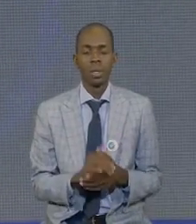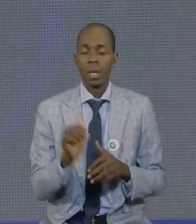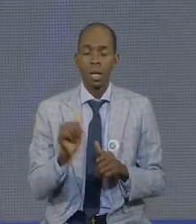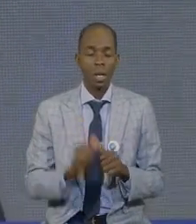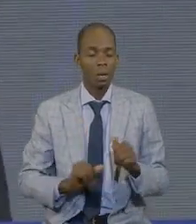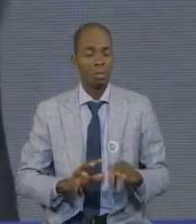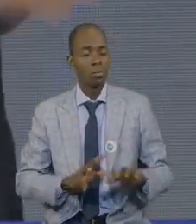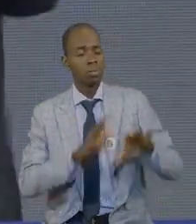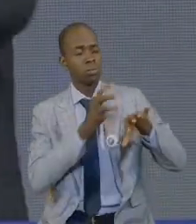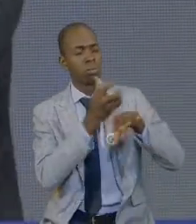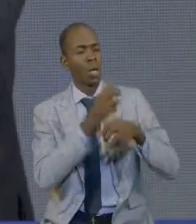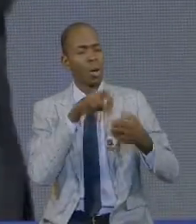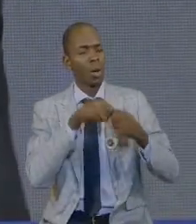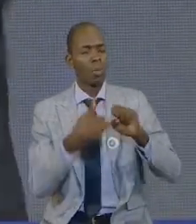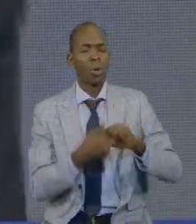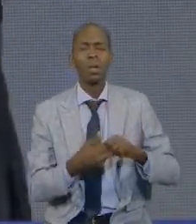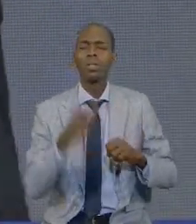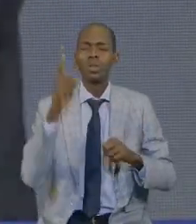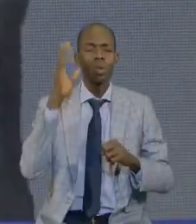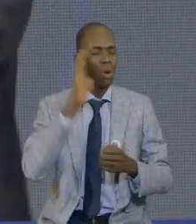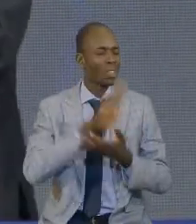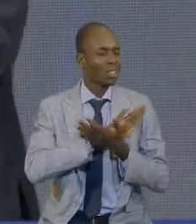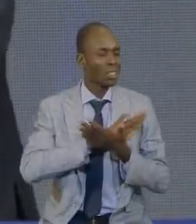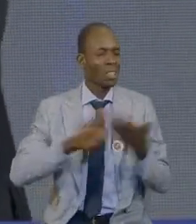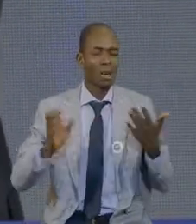in a way you clear away